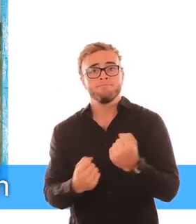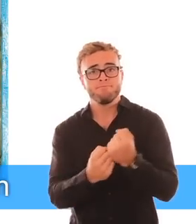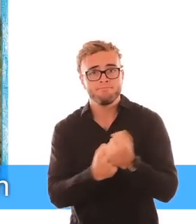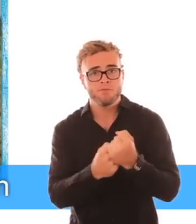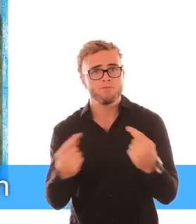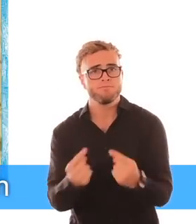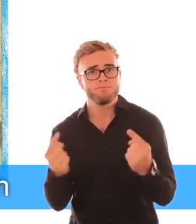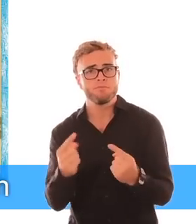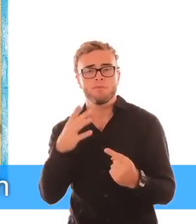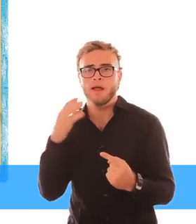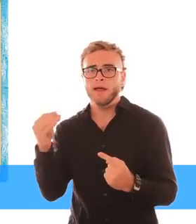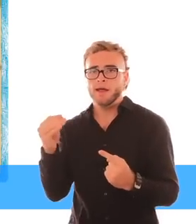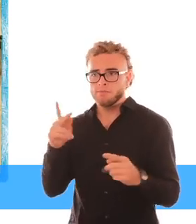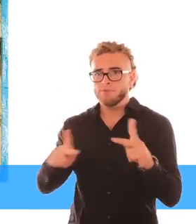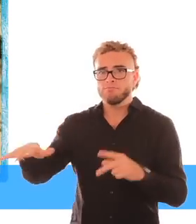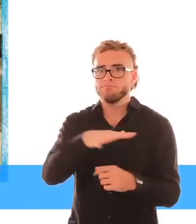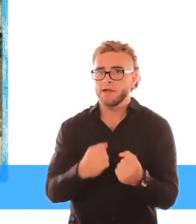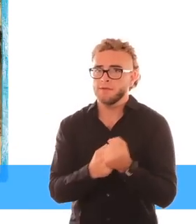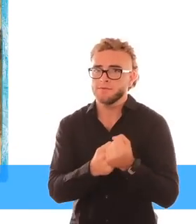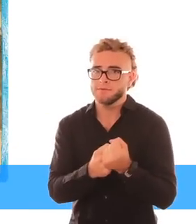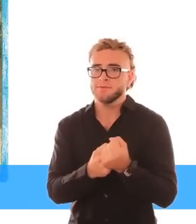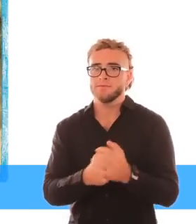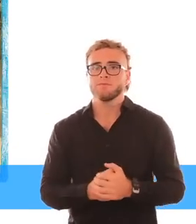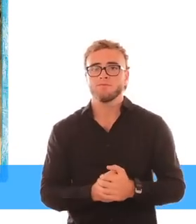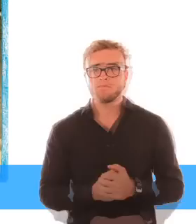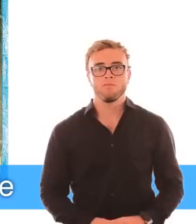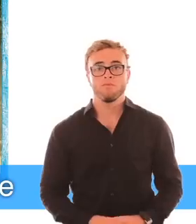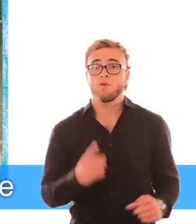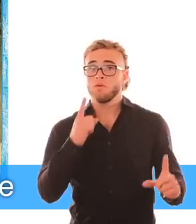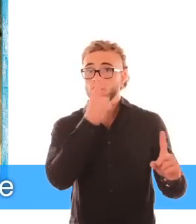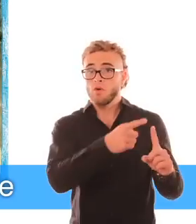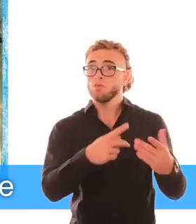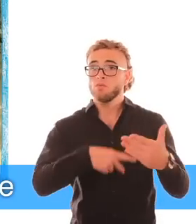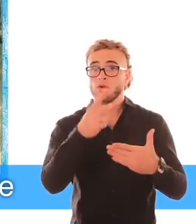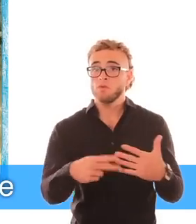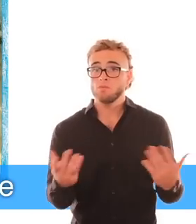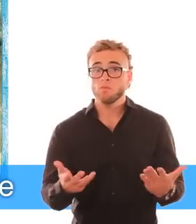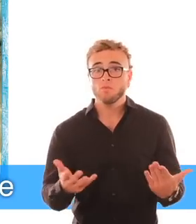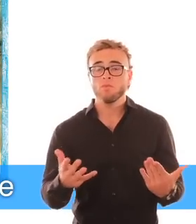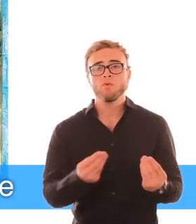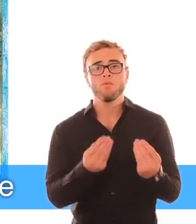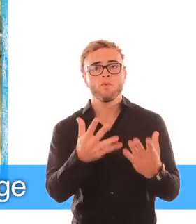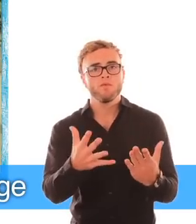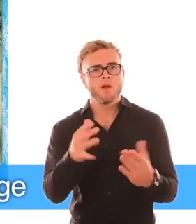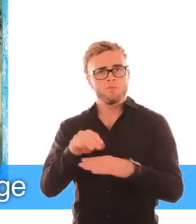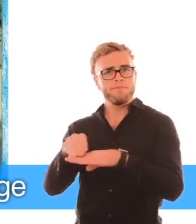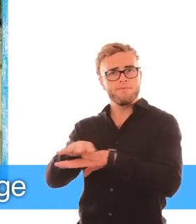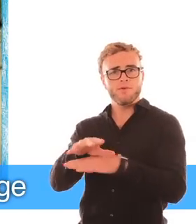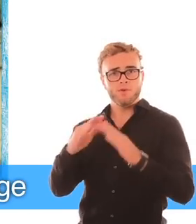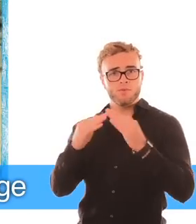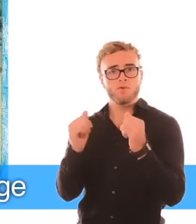the areas of mine risk education, victim assistance and advocacy. The objectives of the program are to provide affected communities